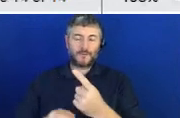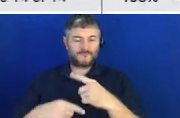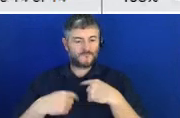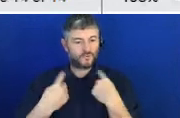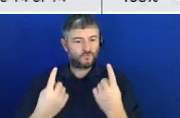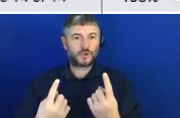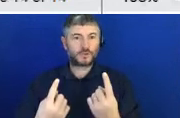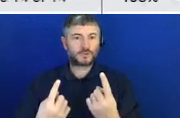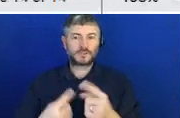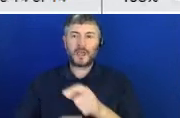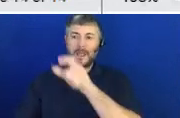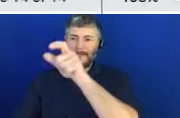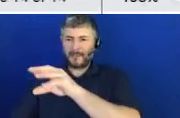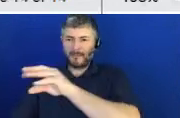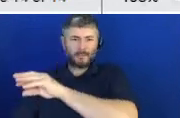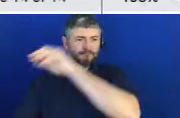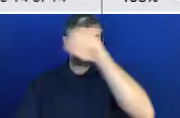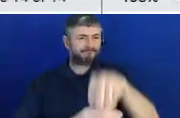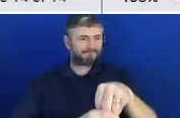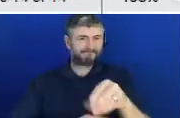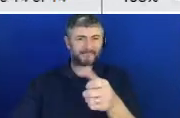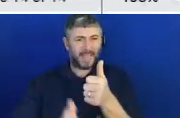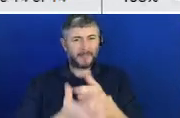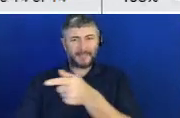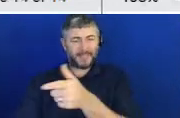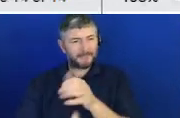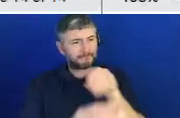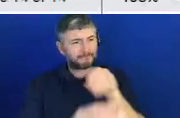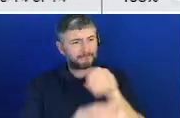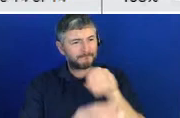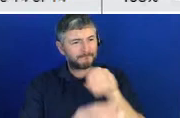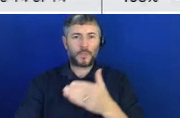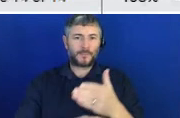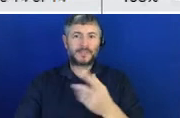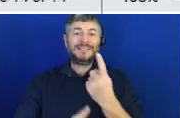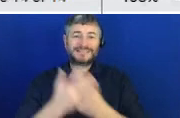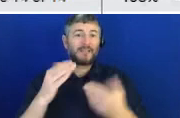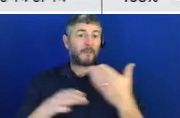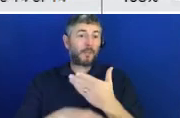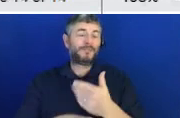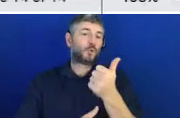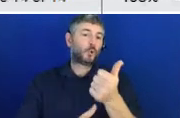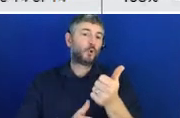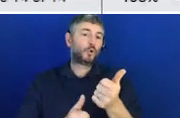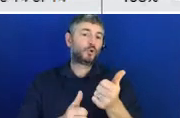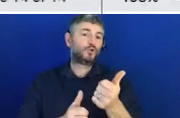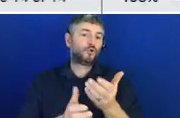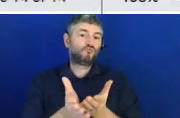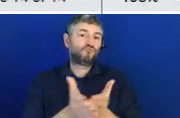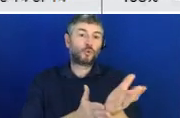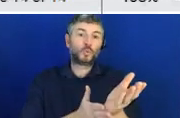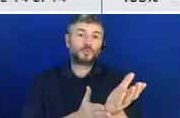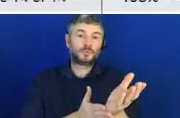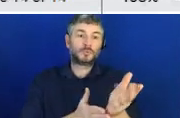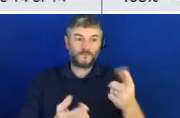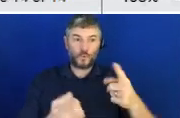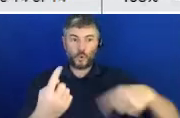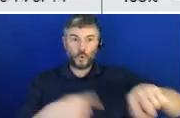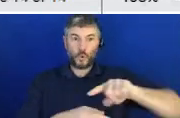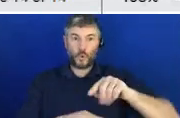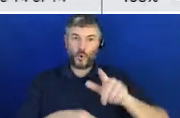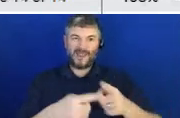placing people into employment, which is one of our aims, we really find that self-employment is a great route forward for people, and it ties in